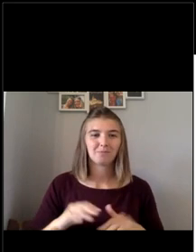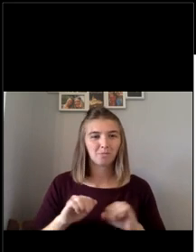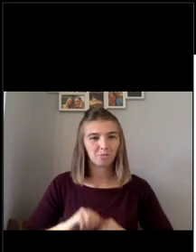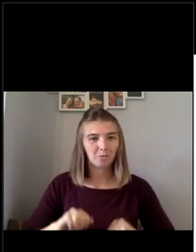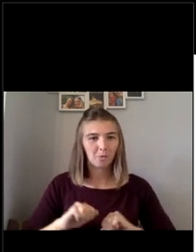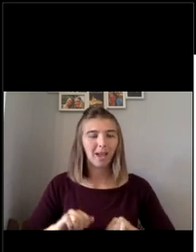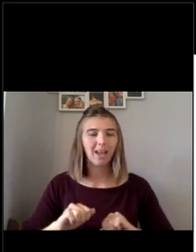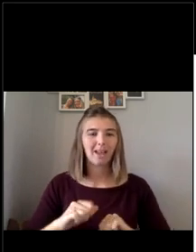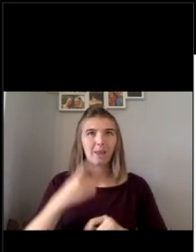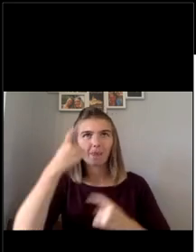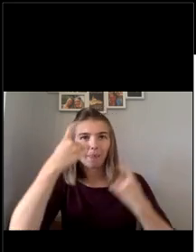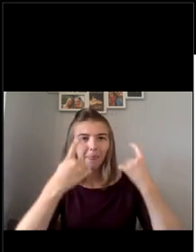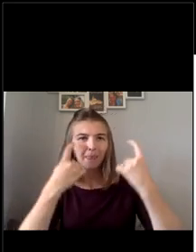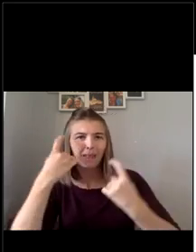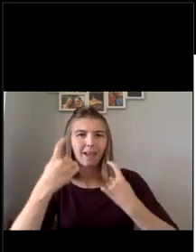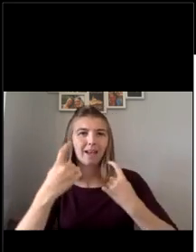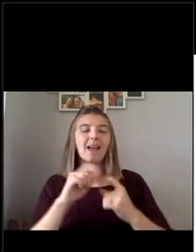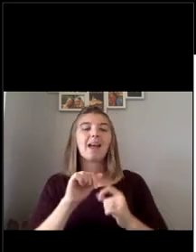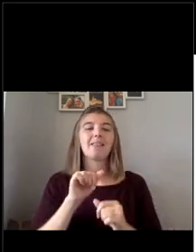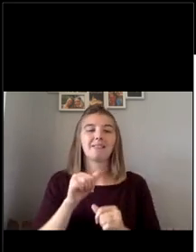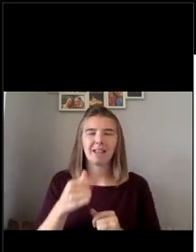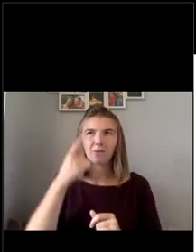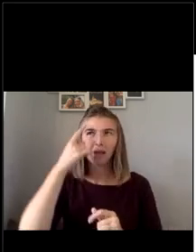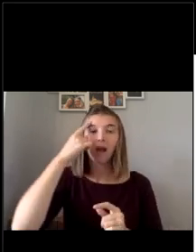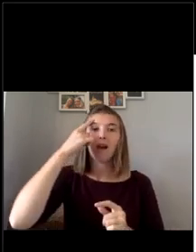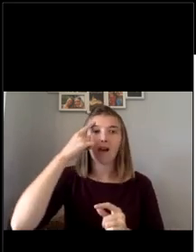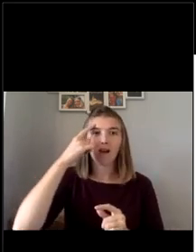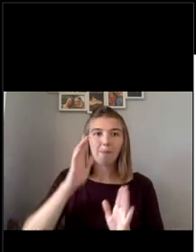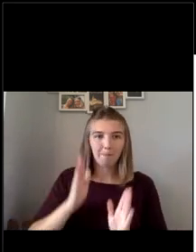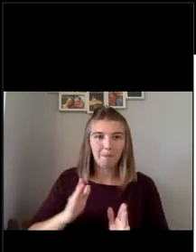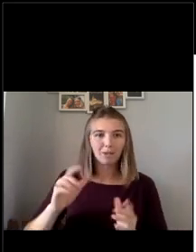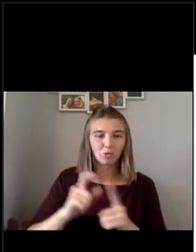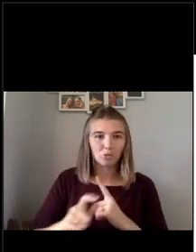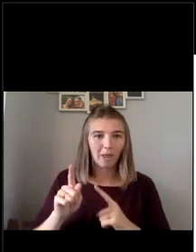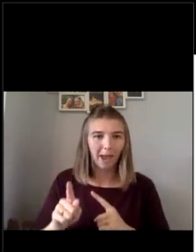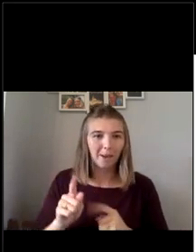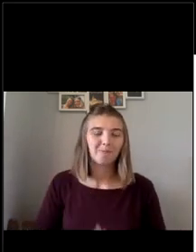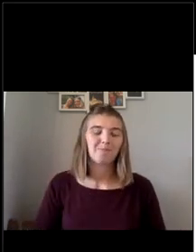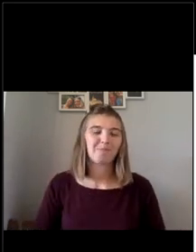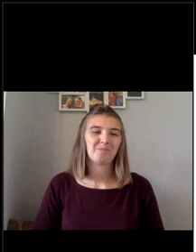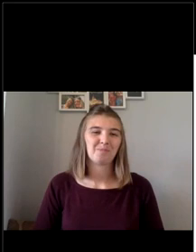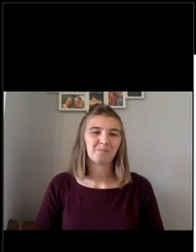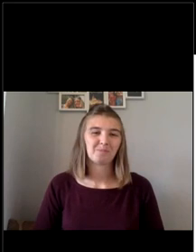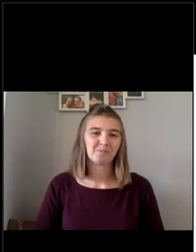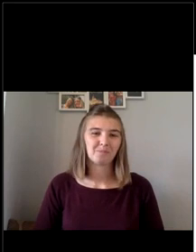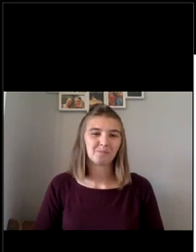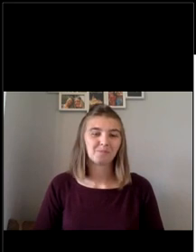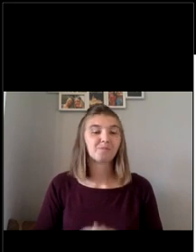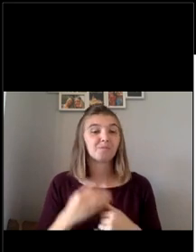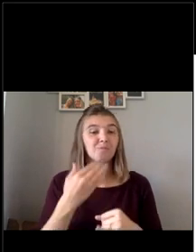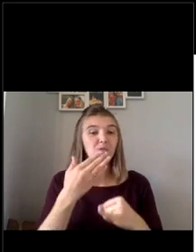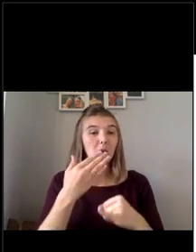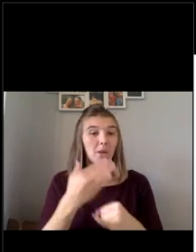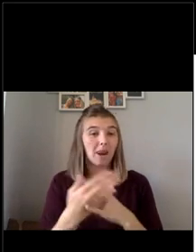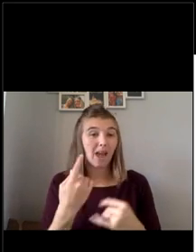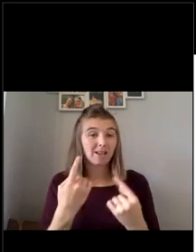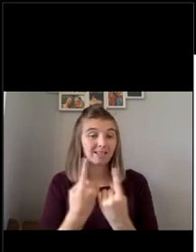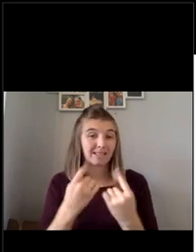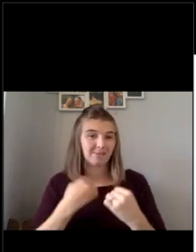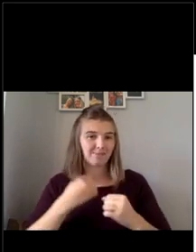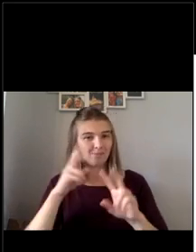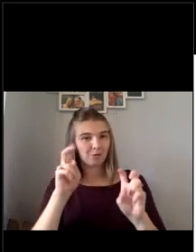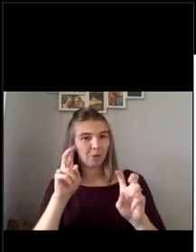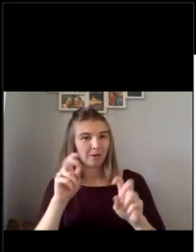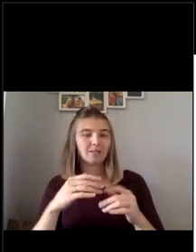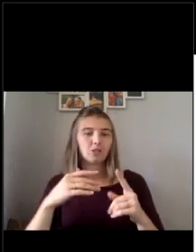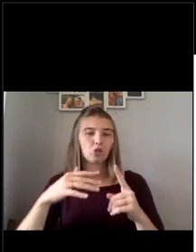on socializing. Now, we all are social beings. We do crave, you know, that company of other people.